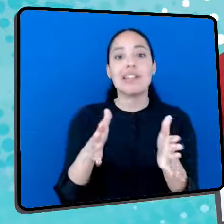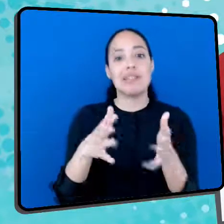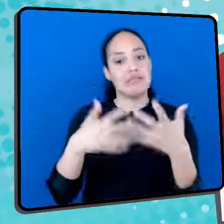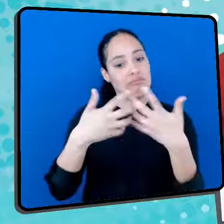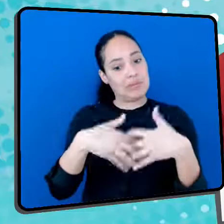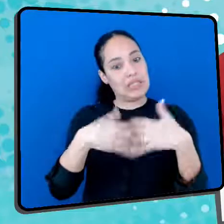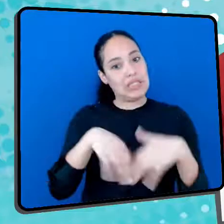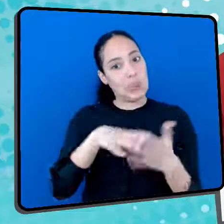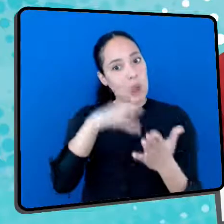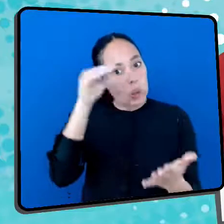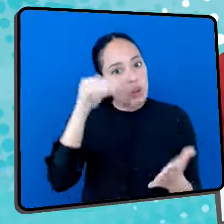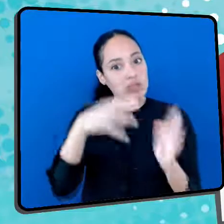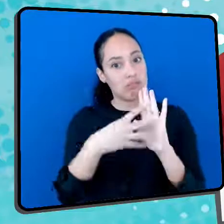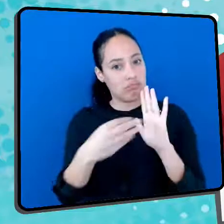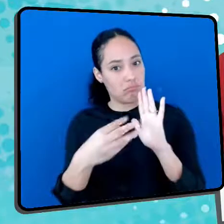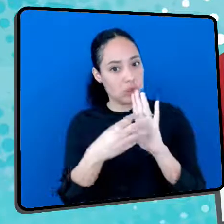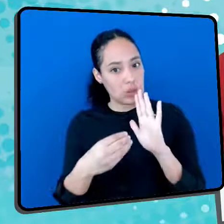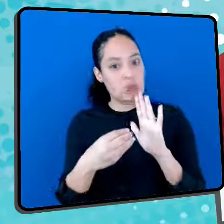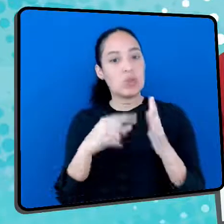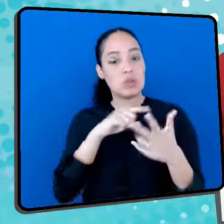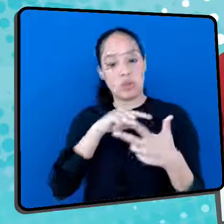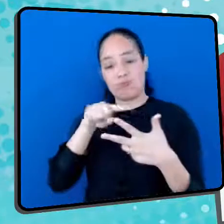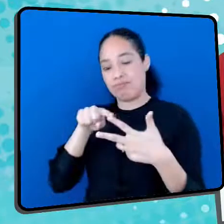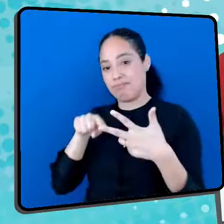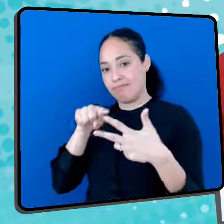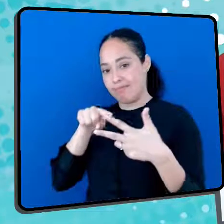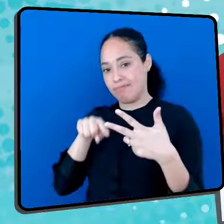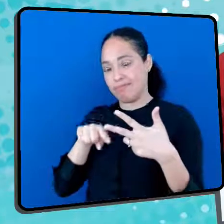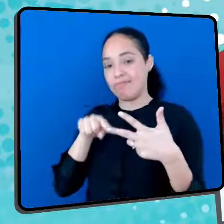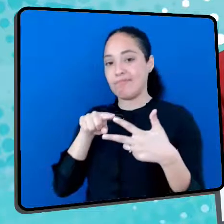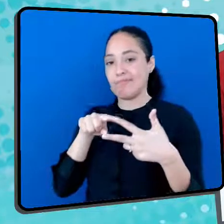added 2 different modules that relate to them.